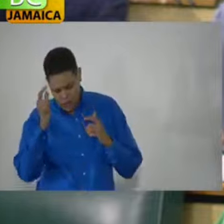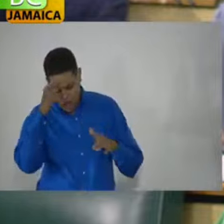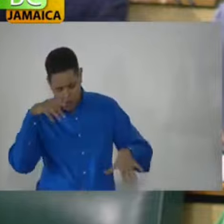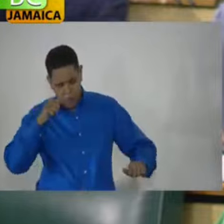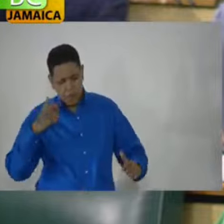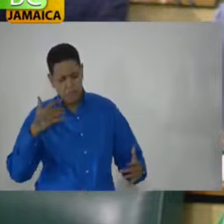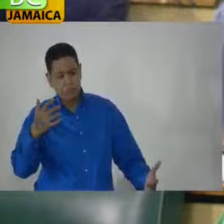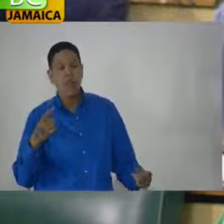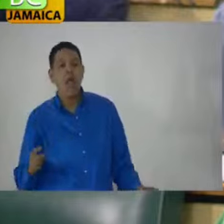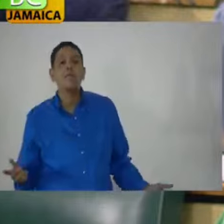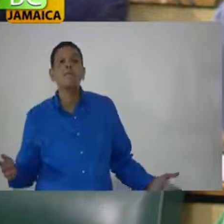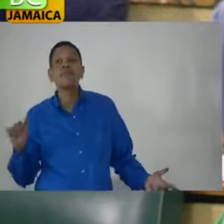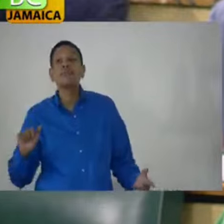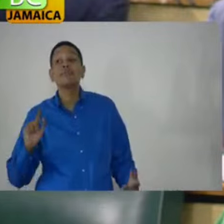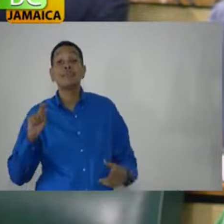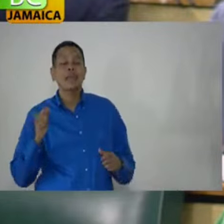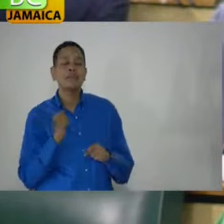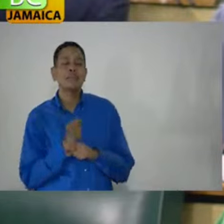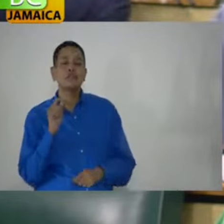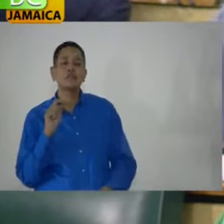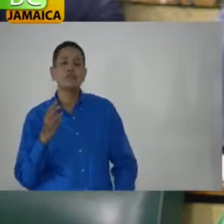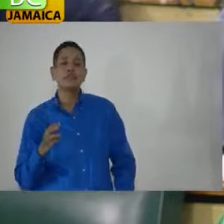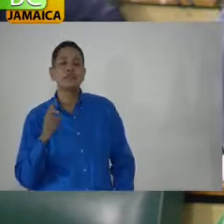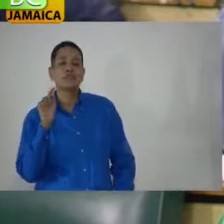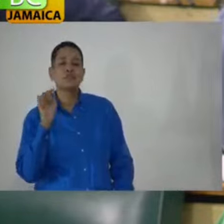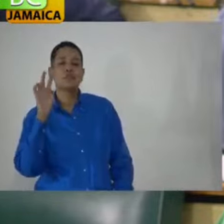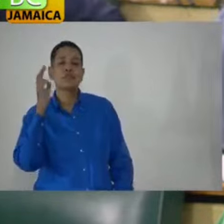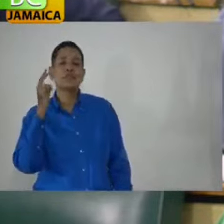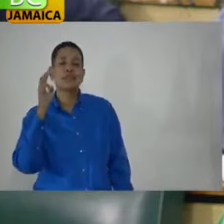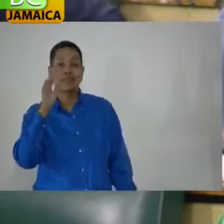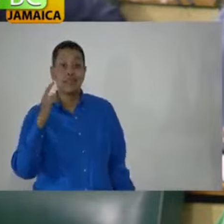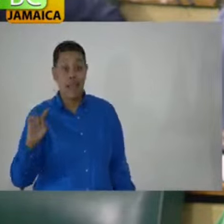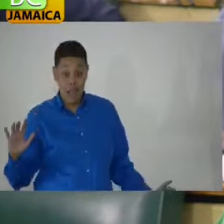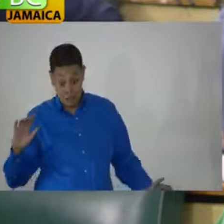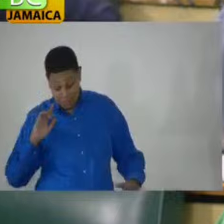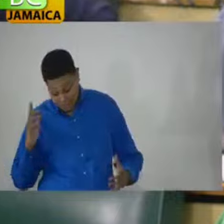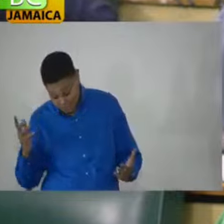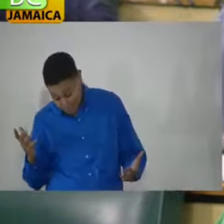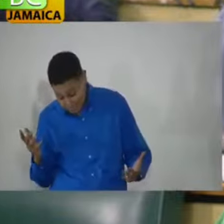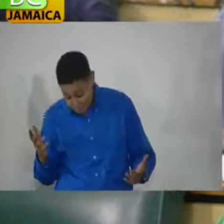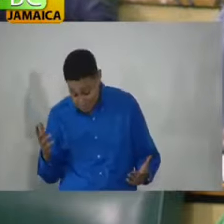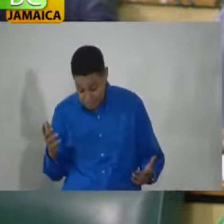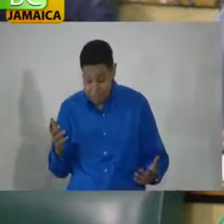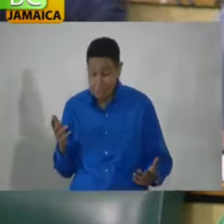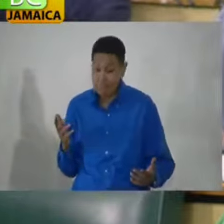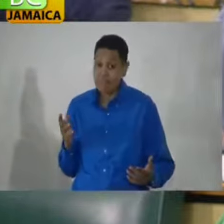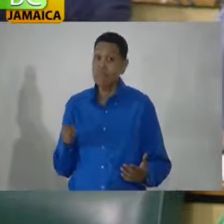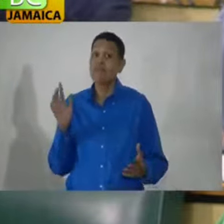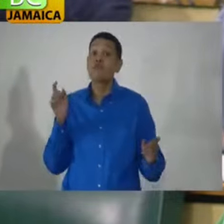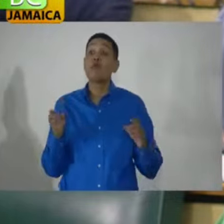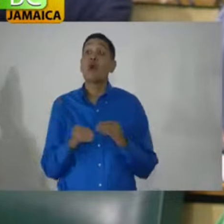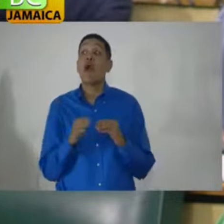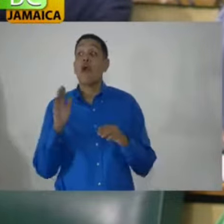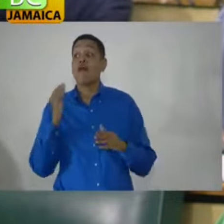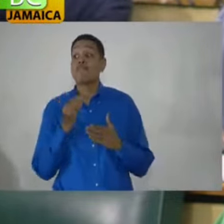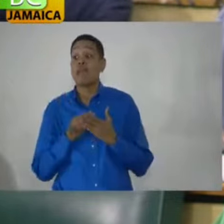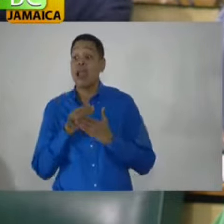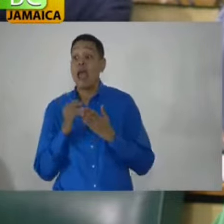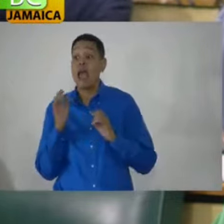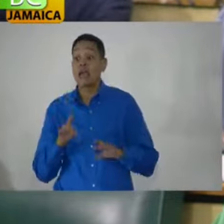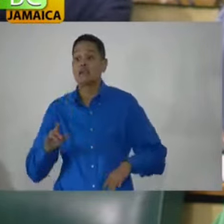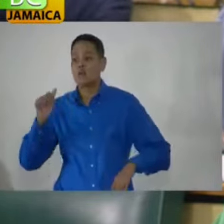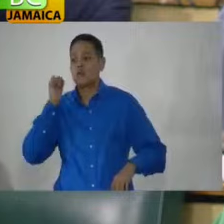government, fiscal year 2016-17. And so, Madam Speaker, the spokesman on finance